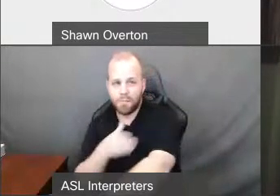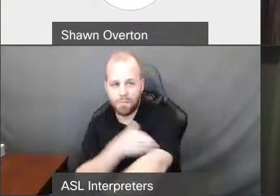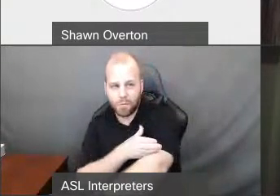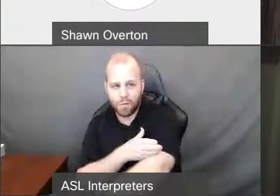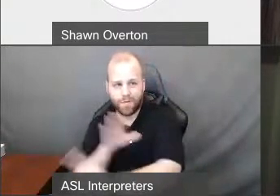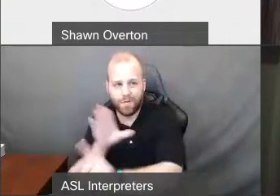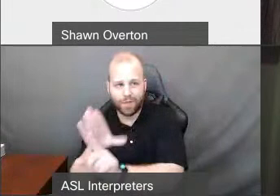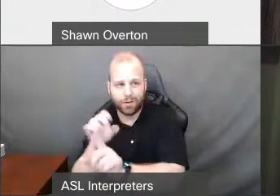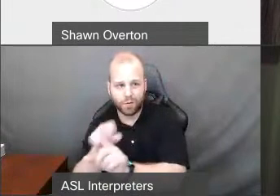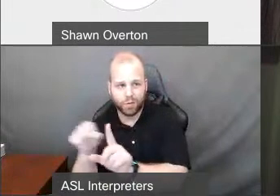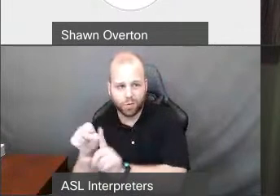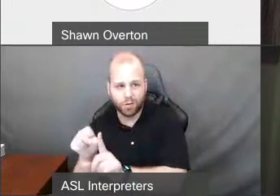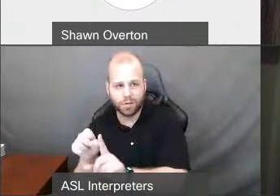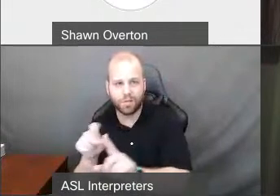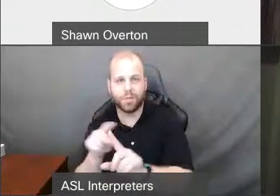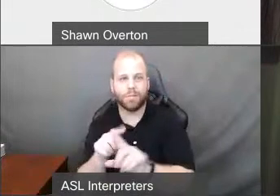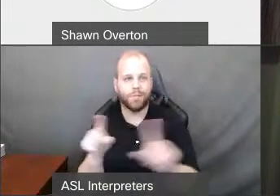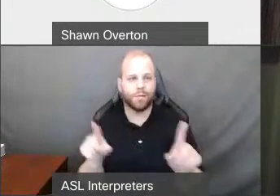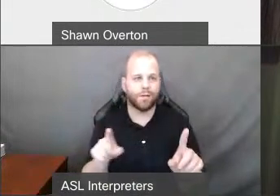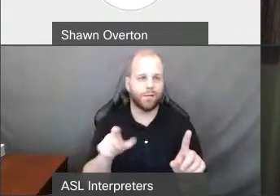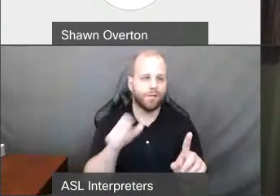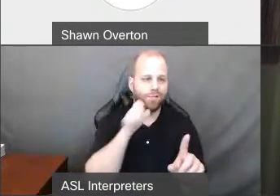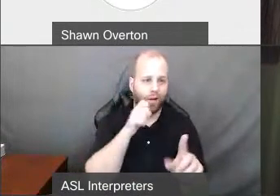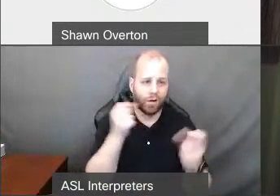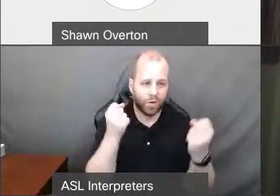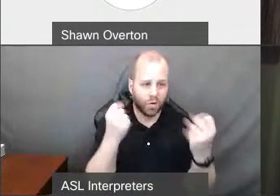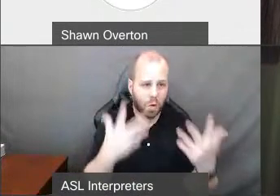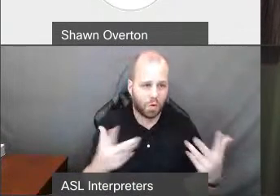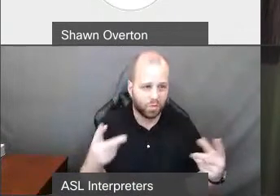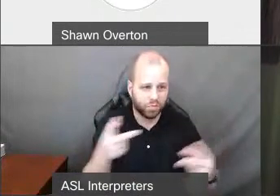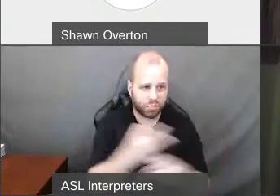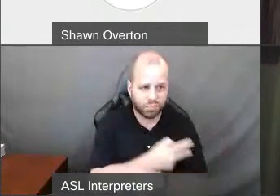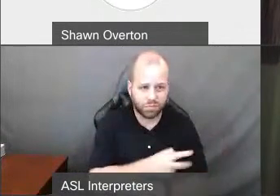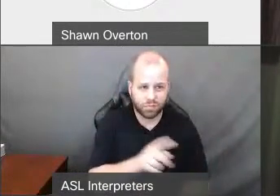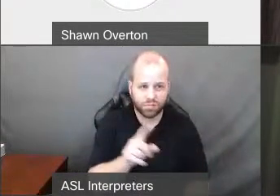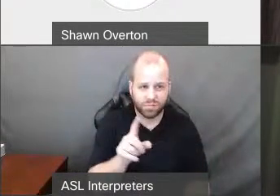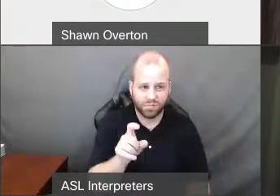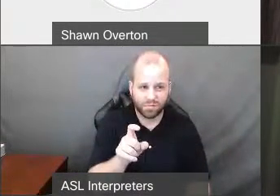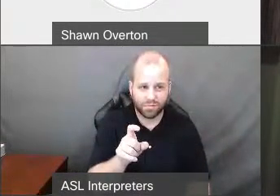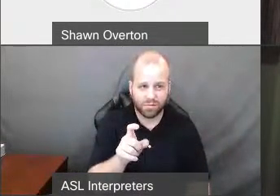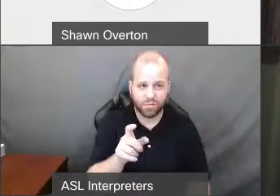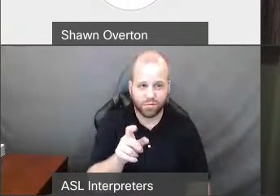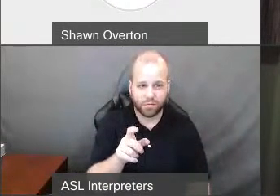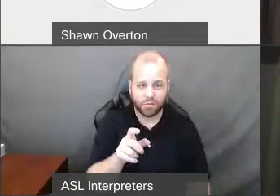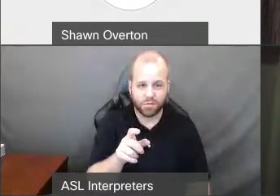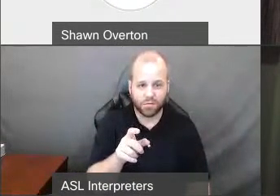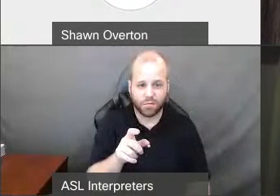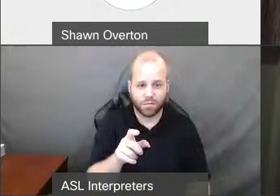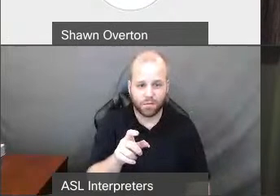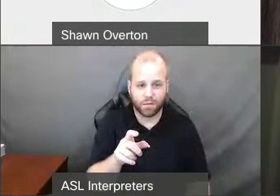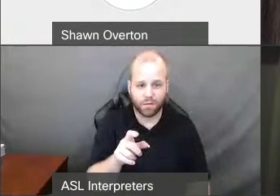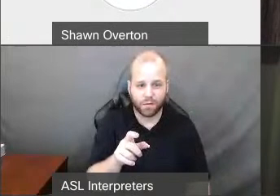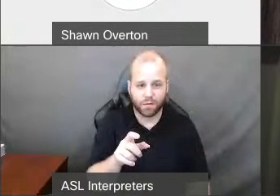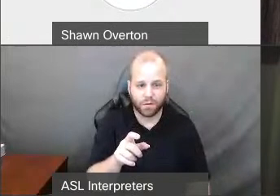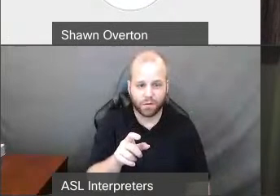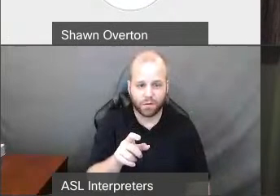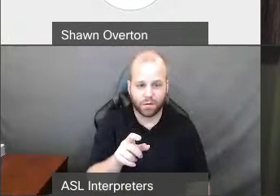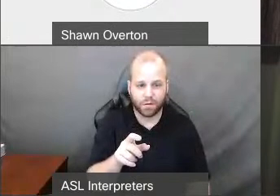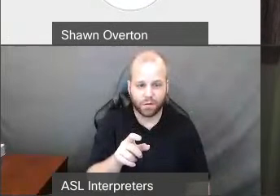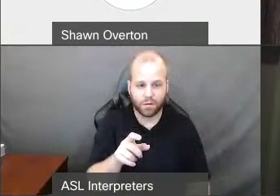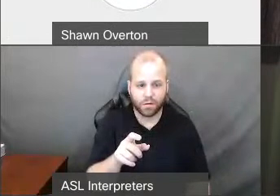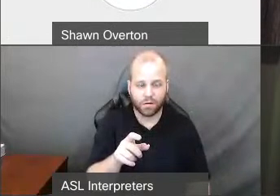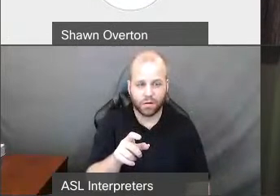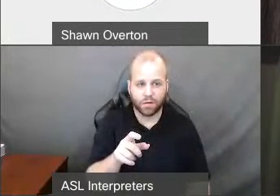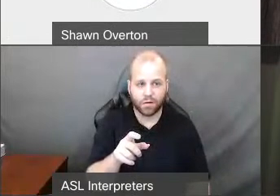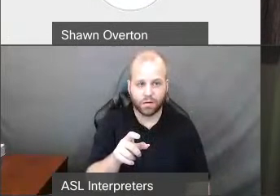But this property is being built to where it can contain whatever issues they have with flooding in